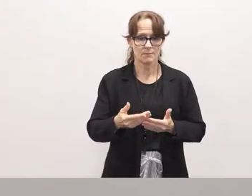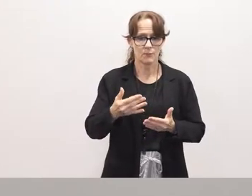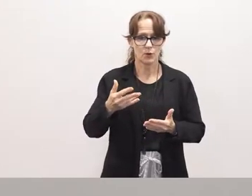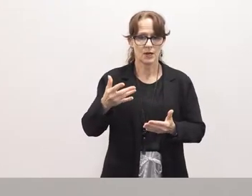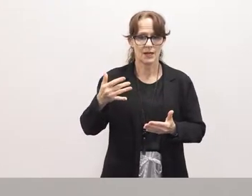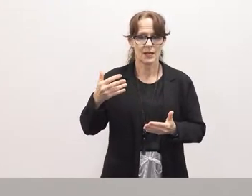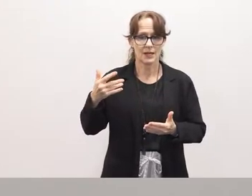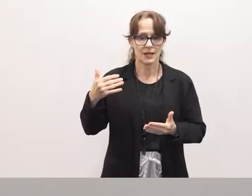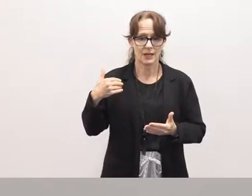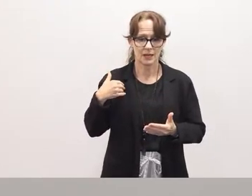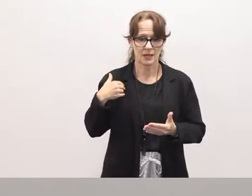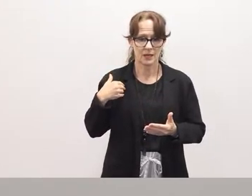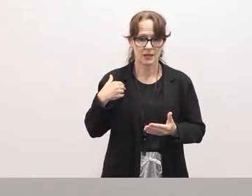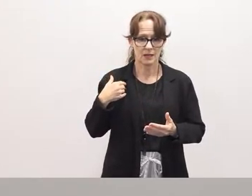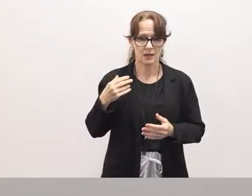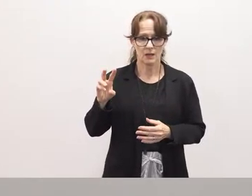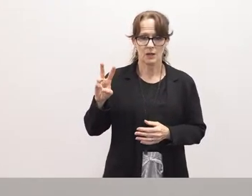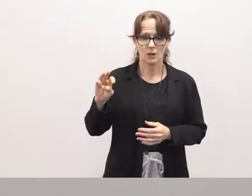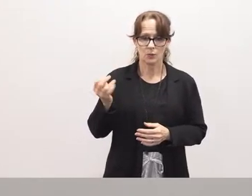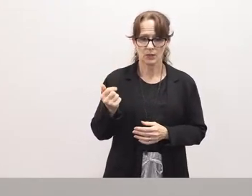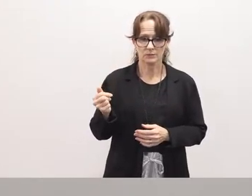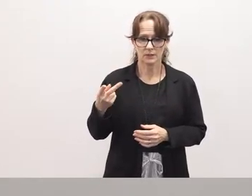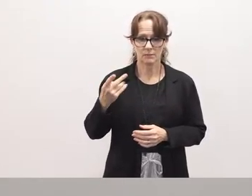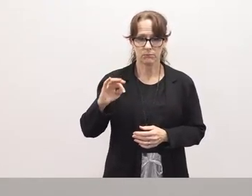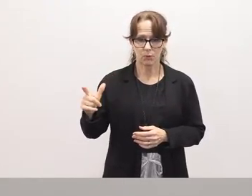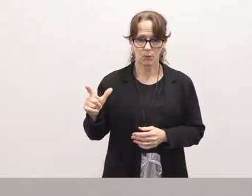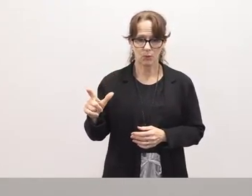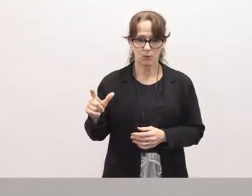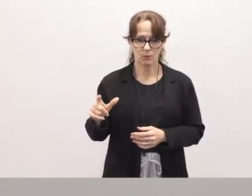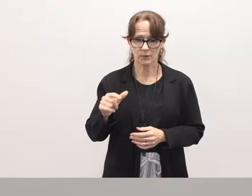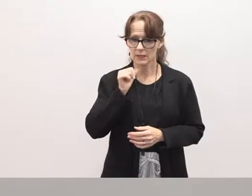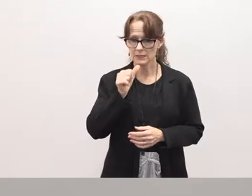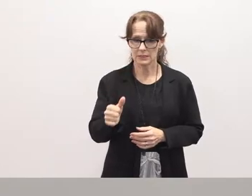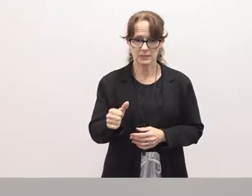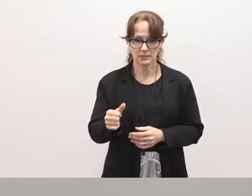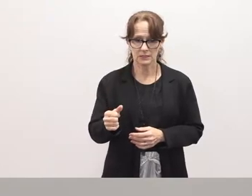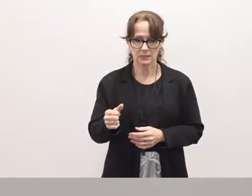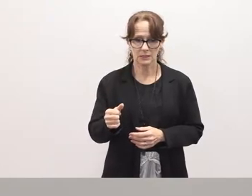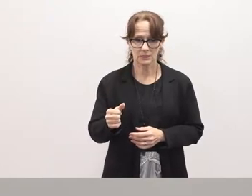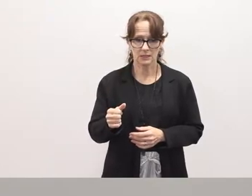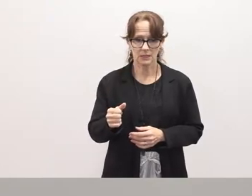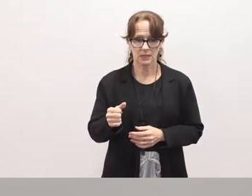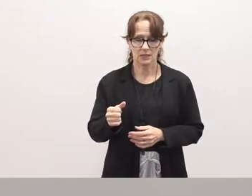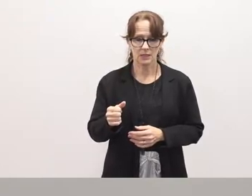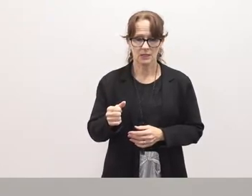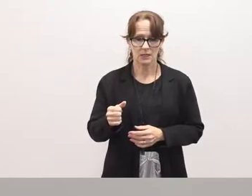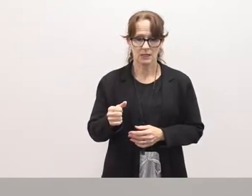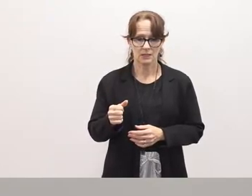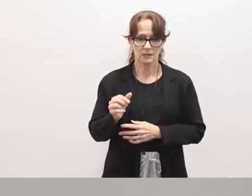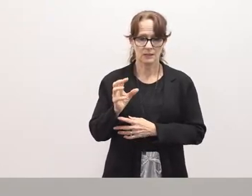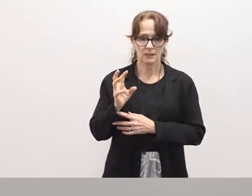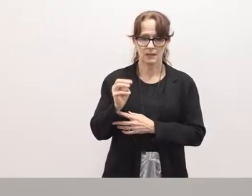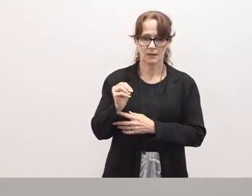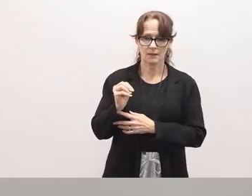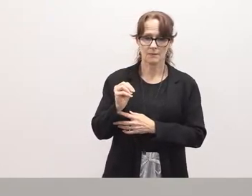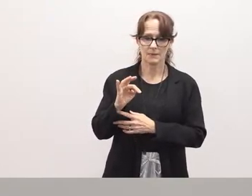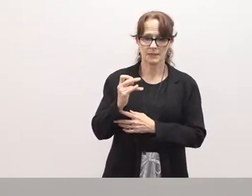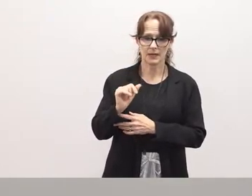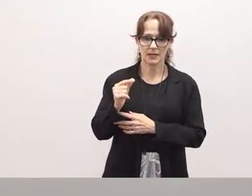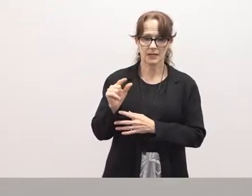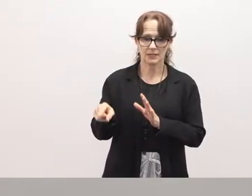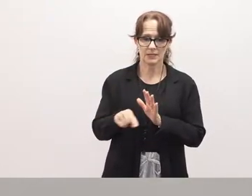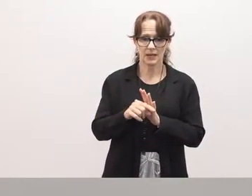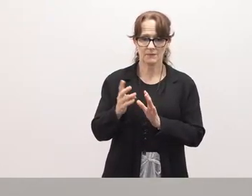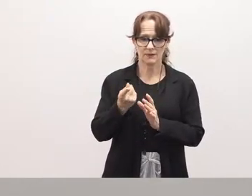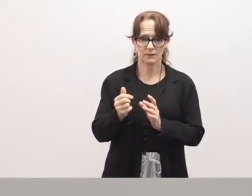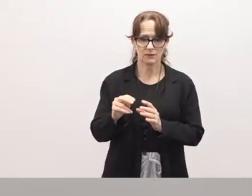previously about the Wilson pool didn't go to the mitigated negative declaration